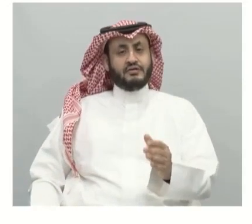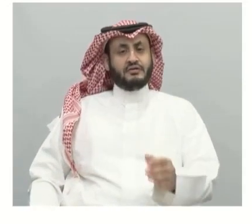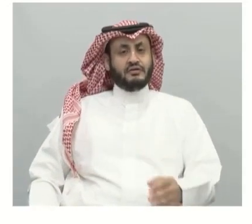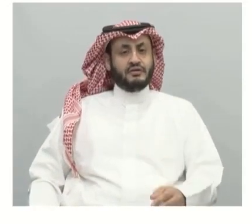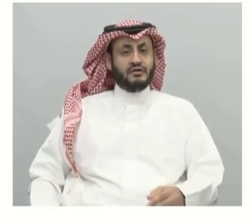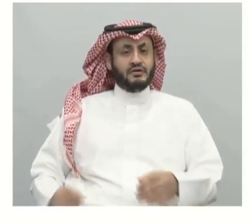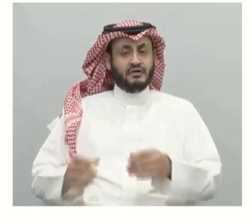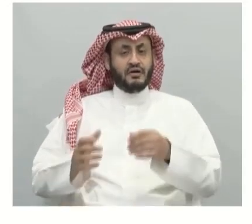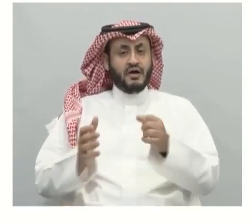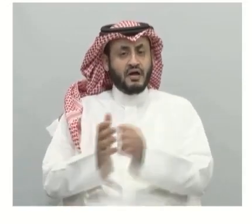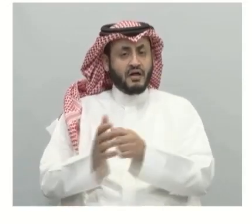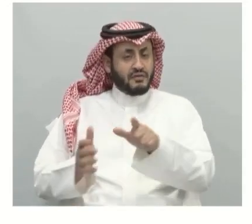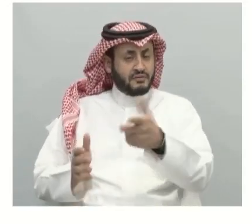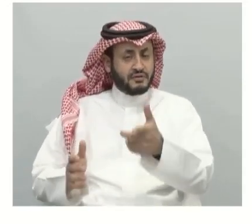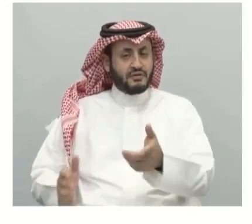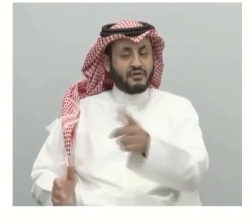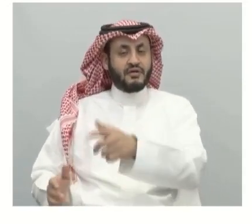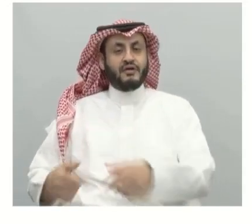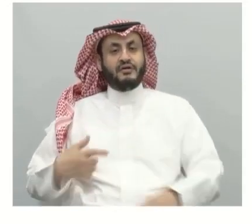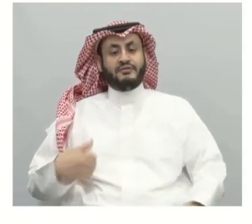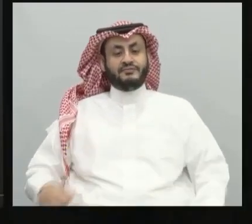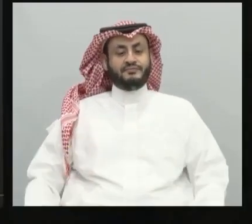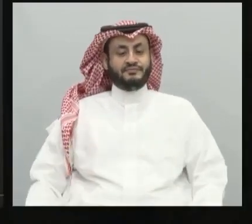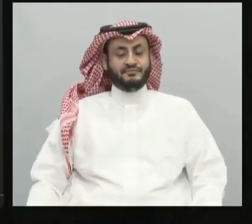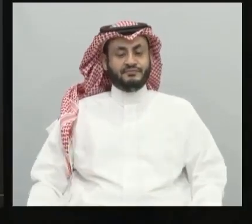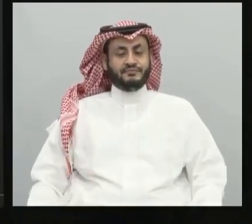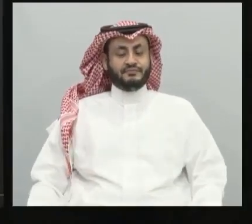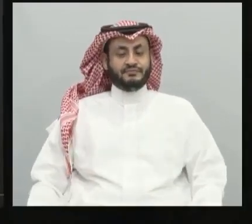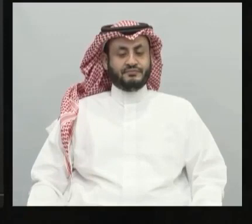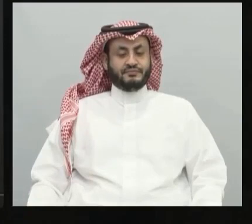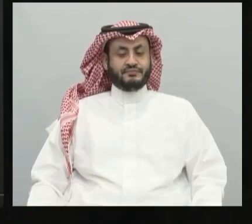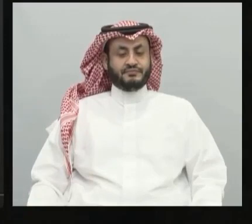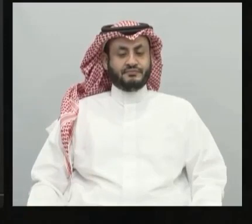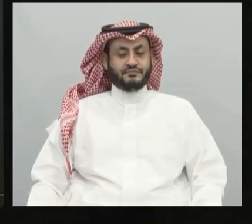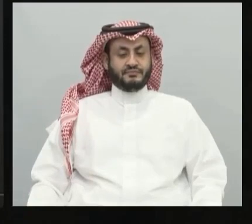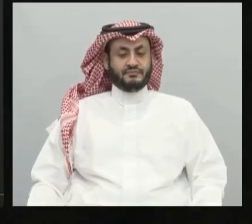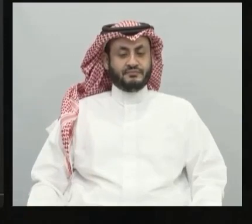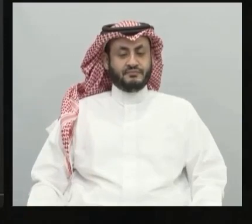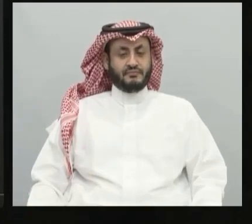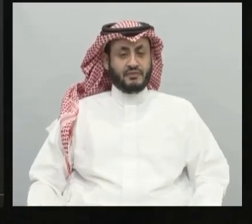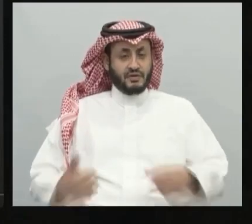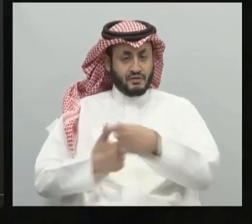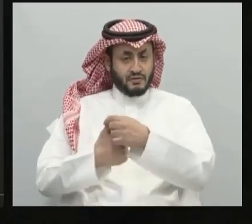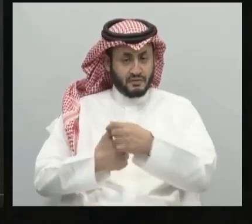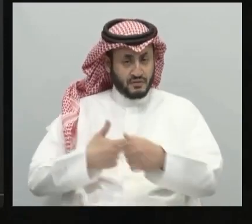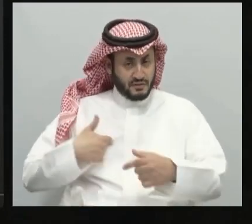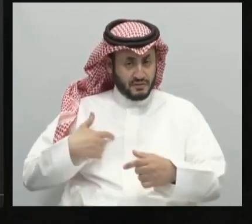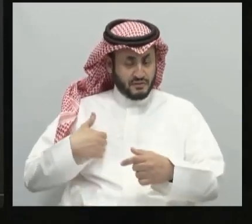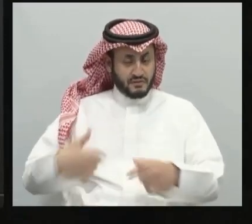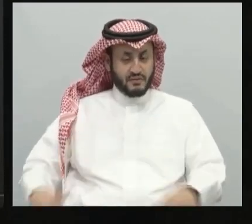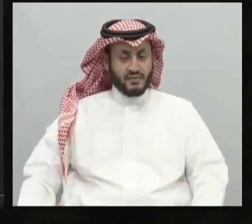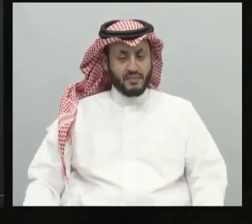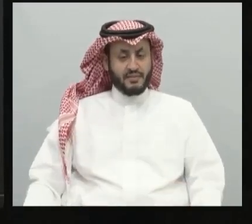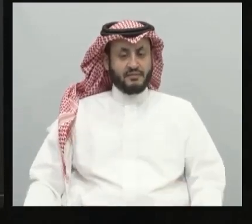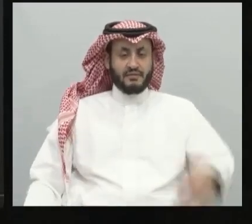Mexican, Mexico City. How was that? Okay, so the name of country called Syria.